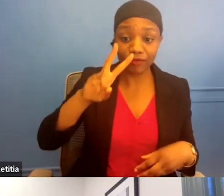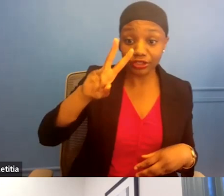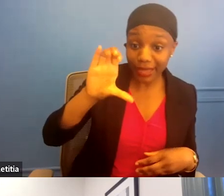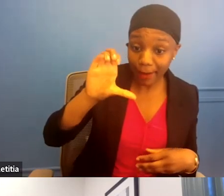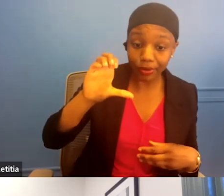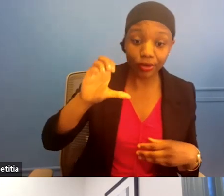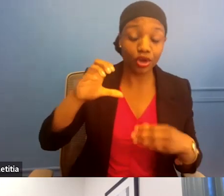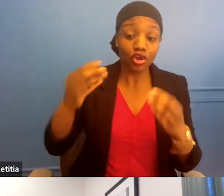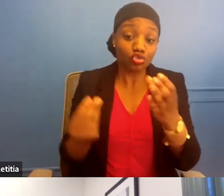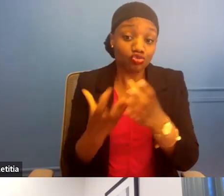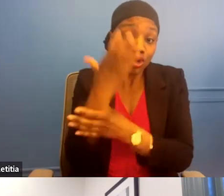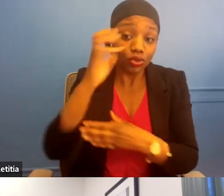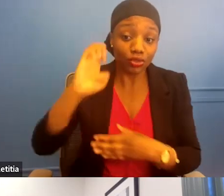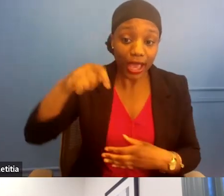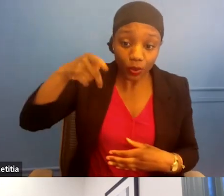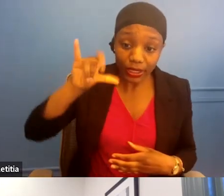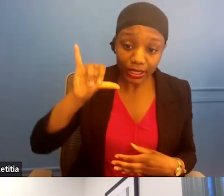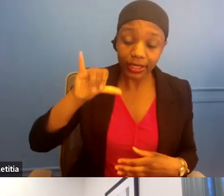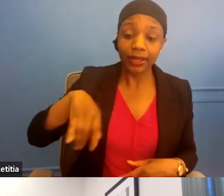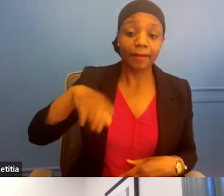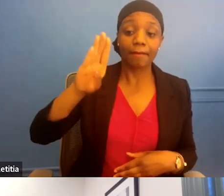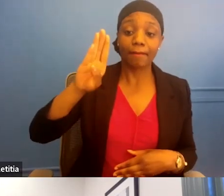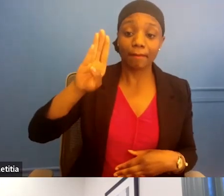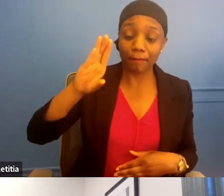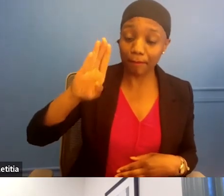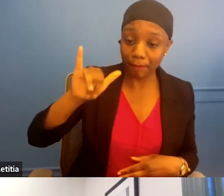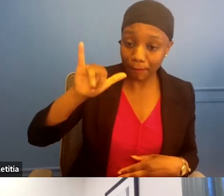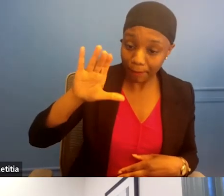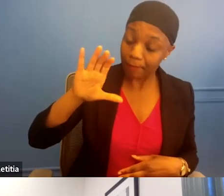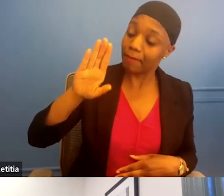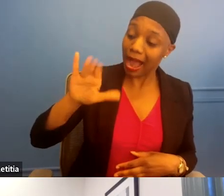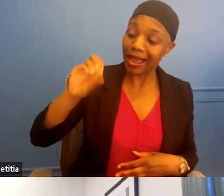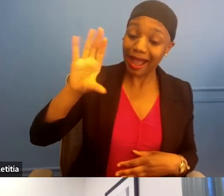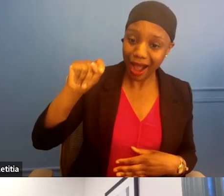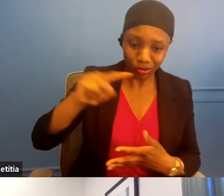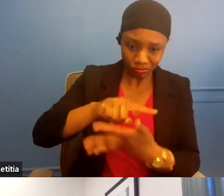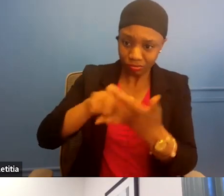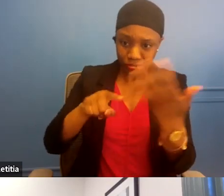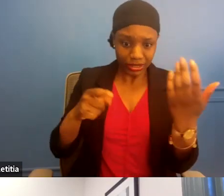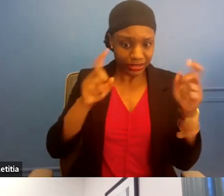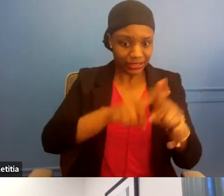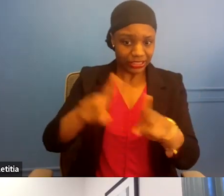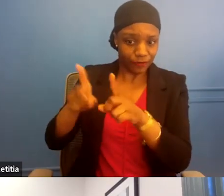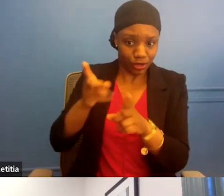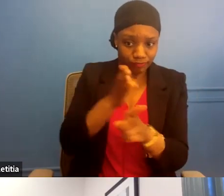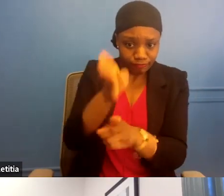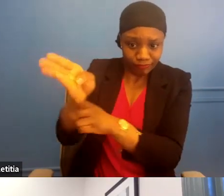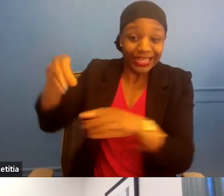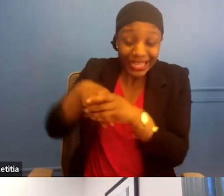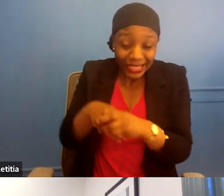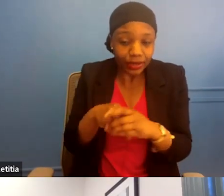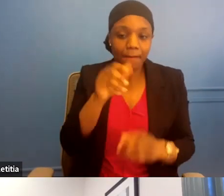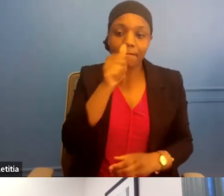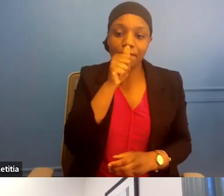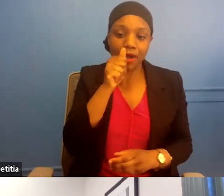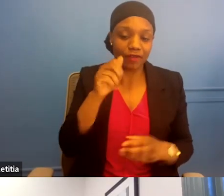capital, growth equity, buyout, late stage restructuring, there's massive pockets within just private equity,